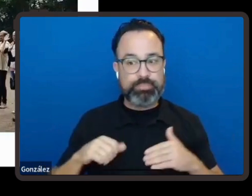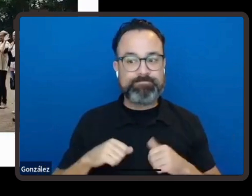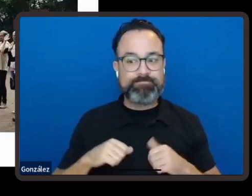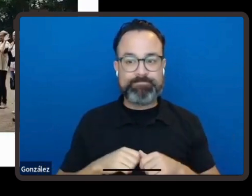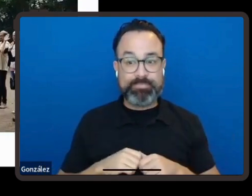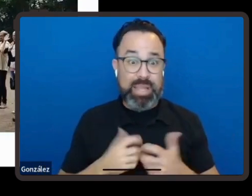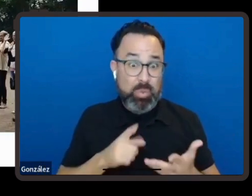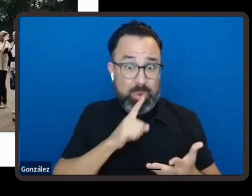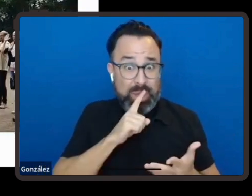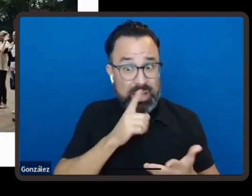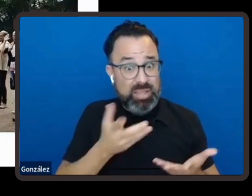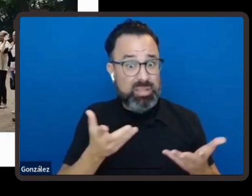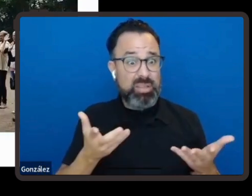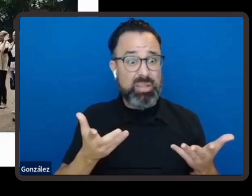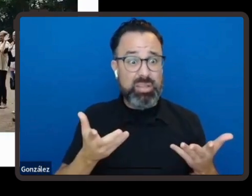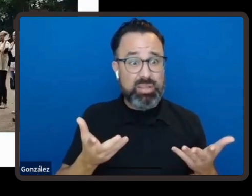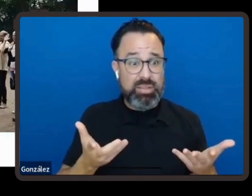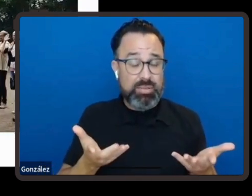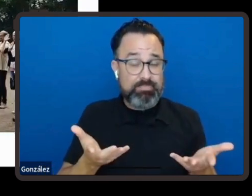be?